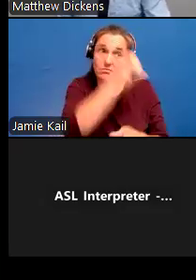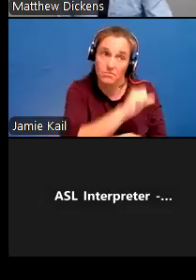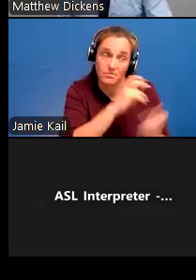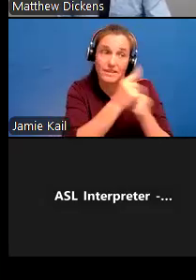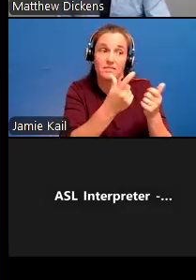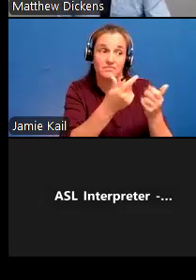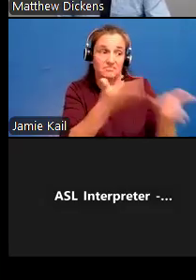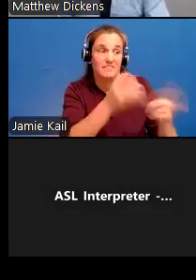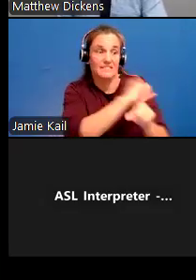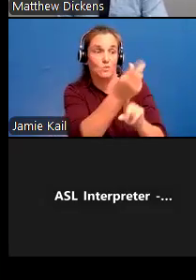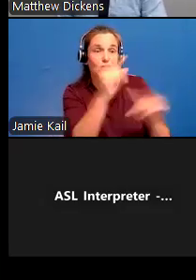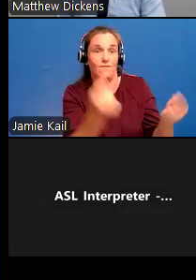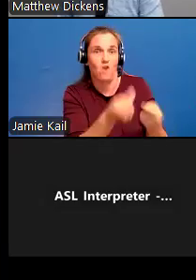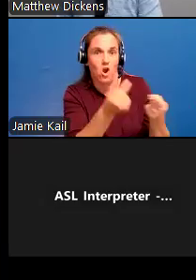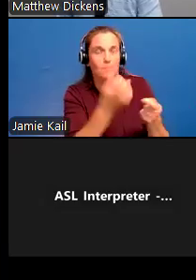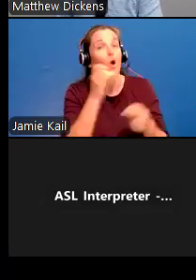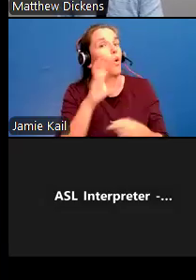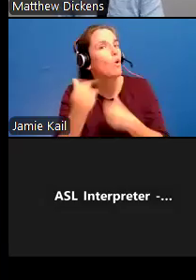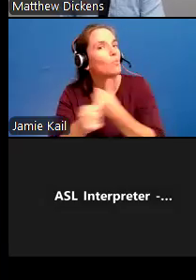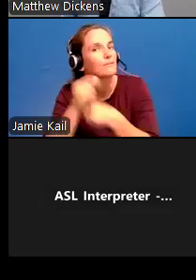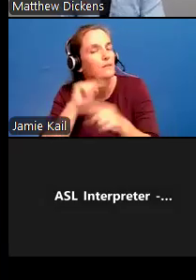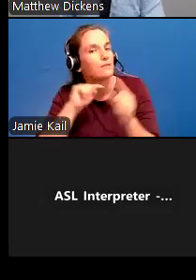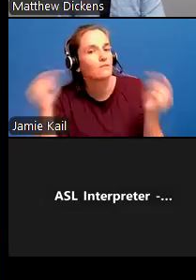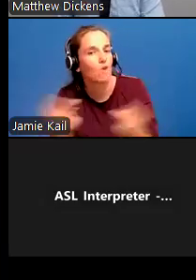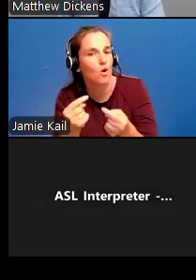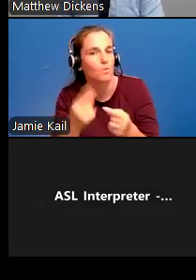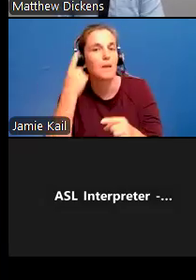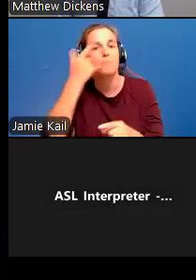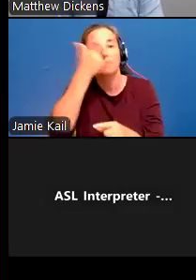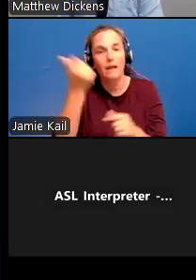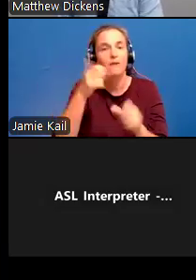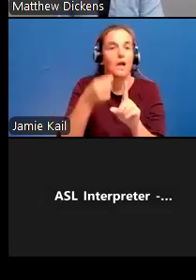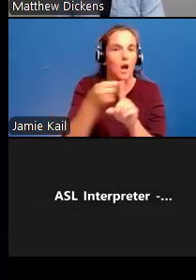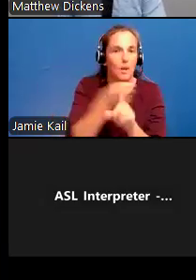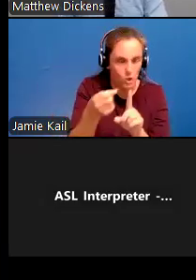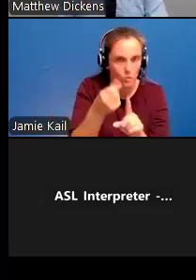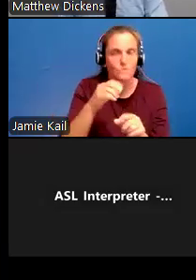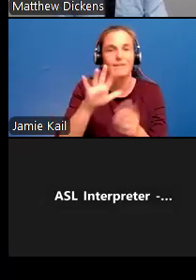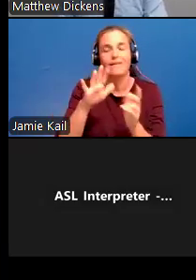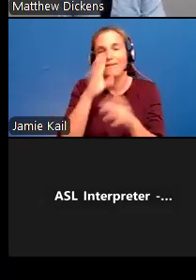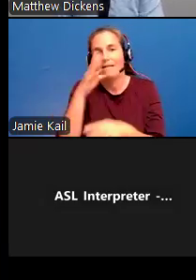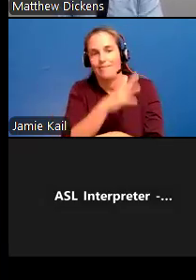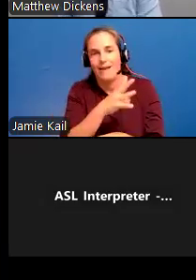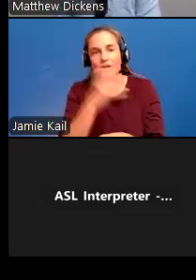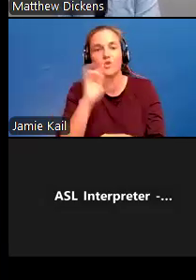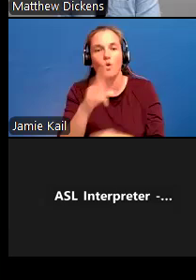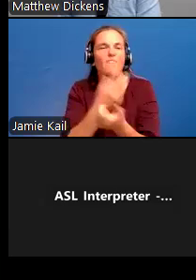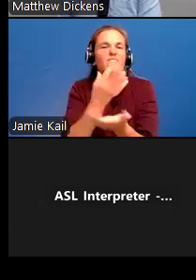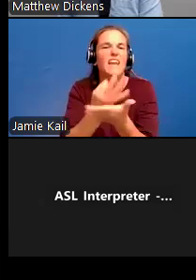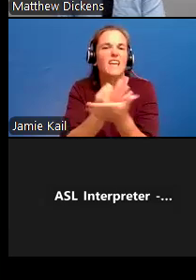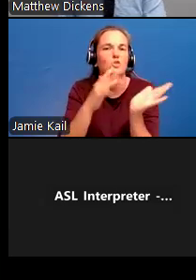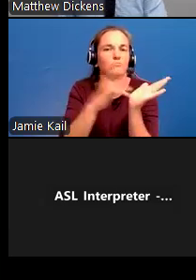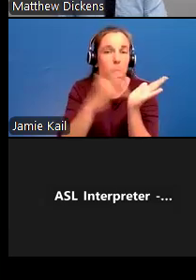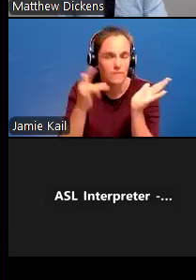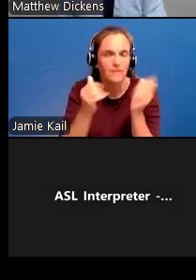harm because of abuse, neglect, or financial exploitation. For the remainder of this presentation, I will refer